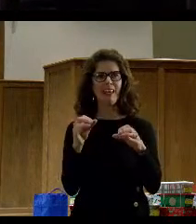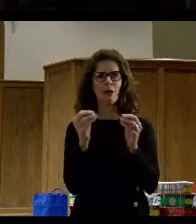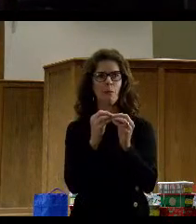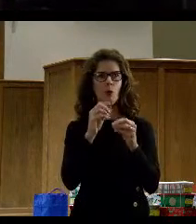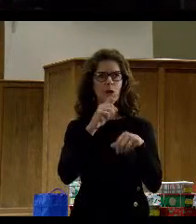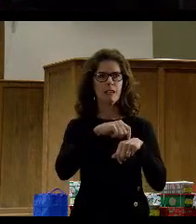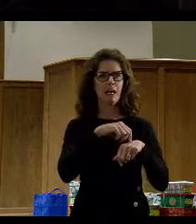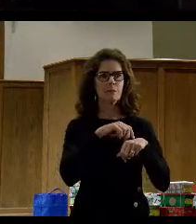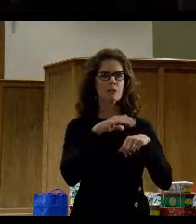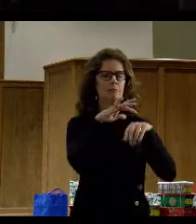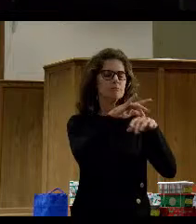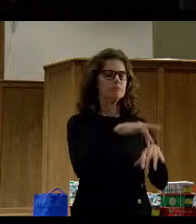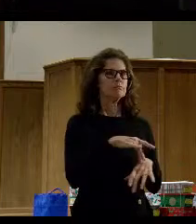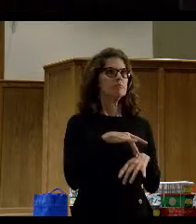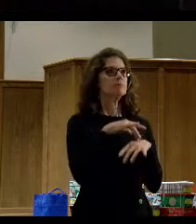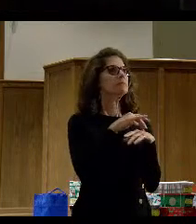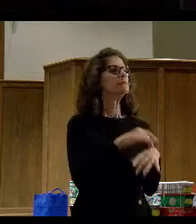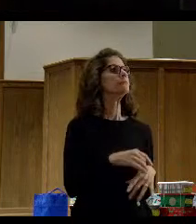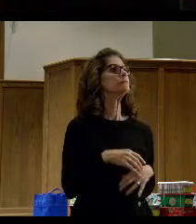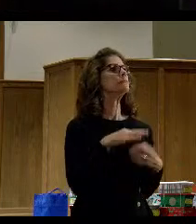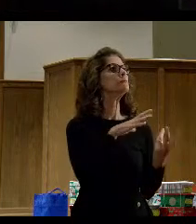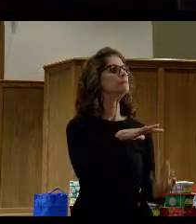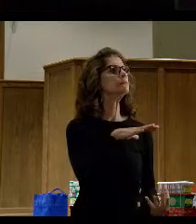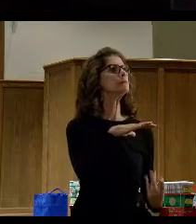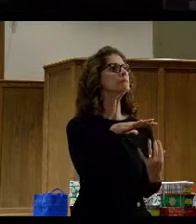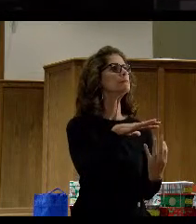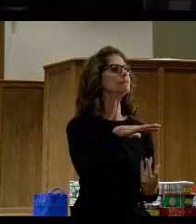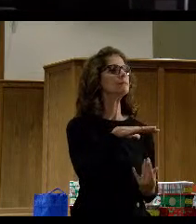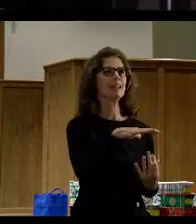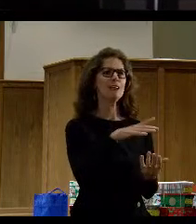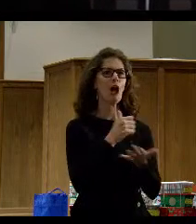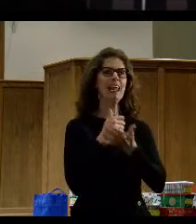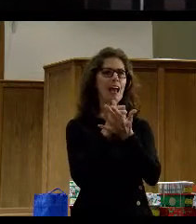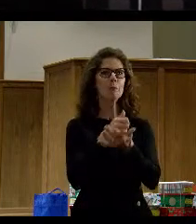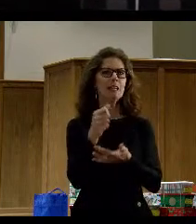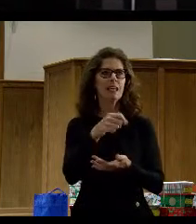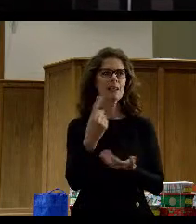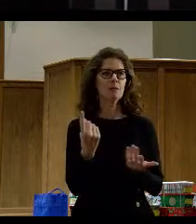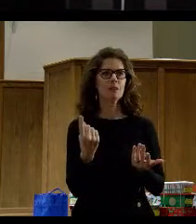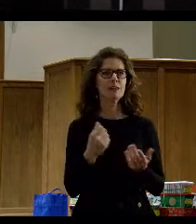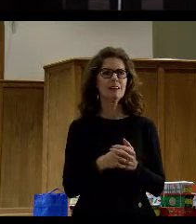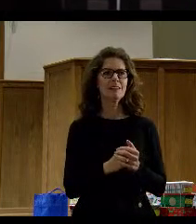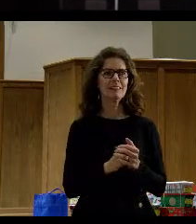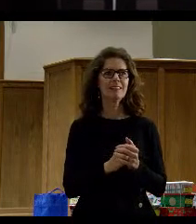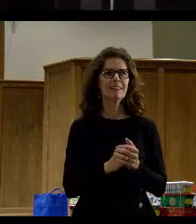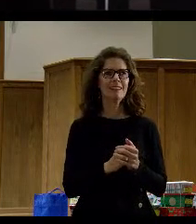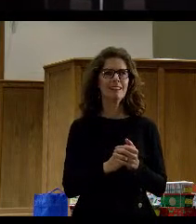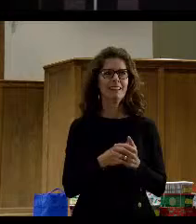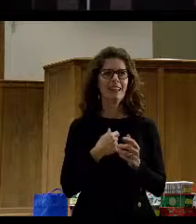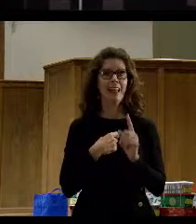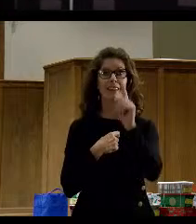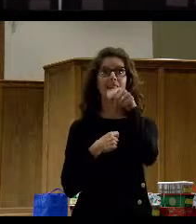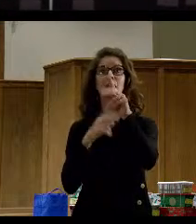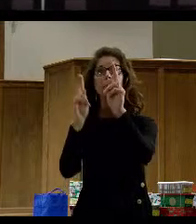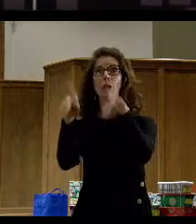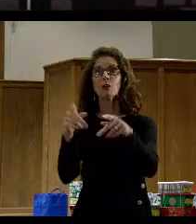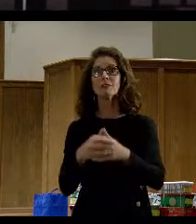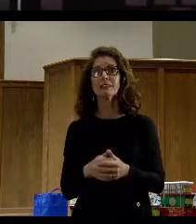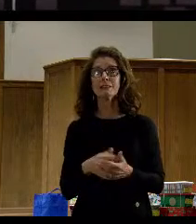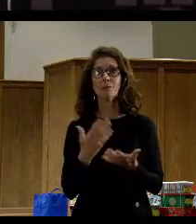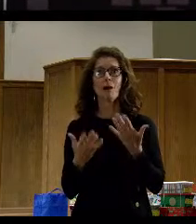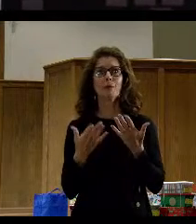spend just fuming, you're not helping anybody. And I will also say the person you're fuming to is probably really sick of